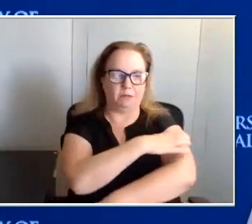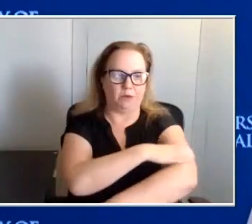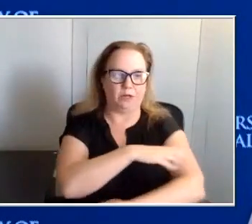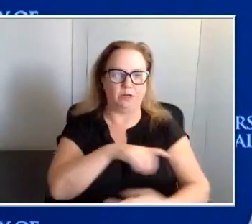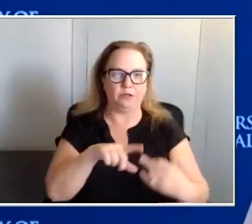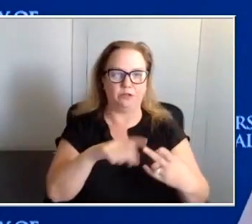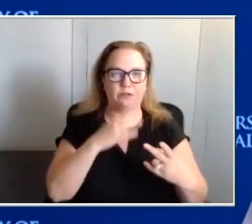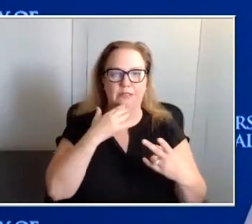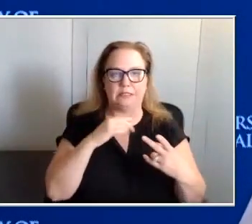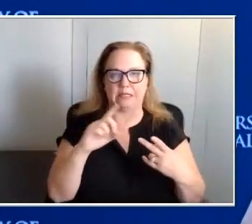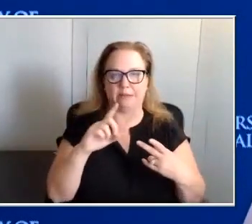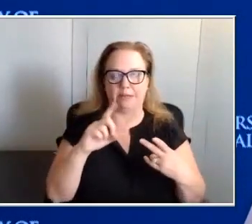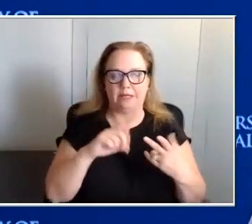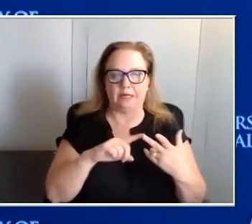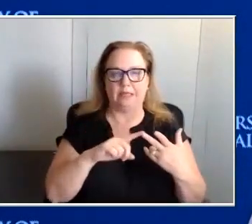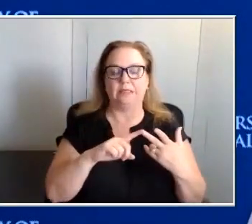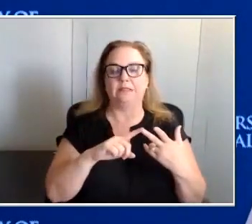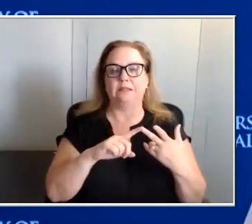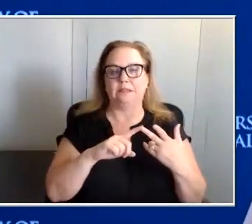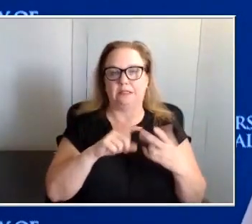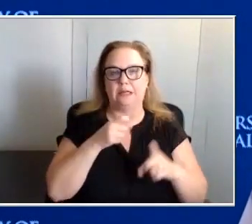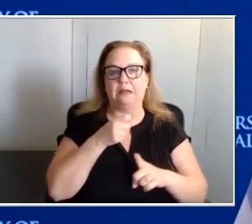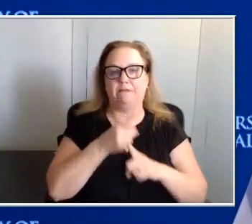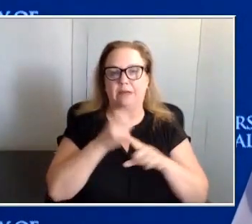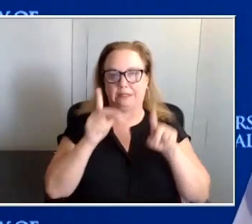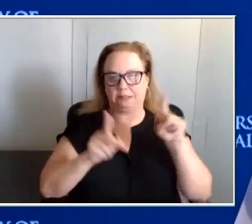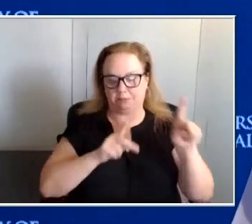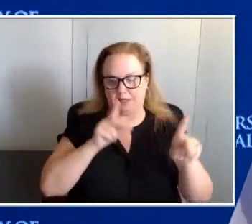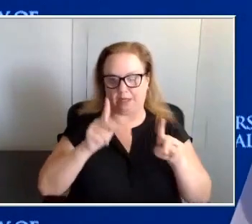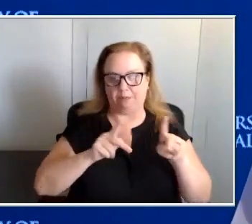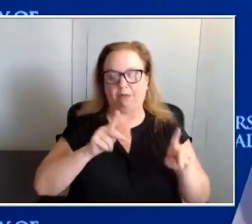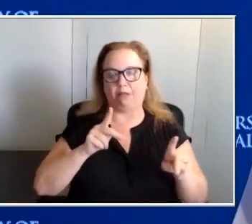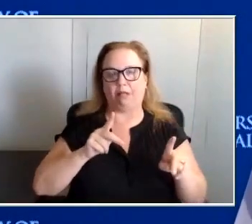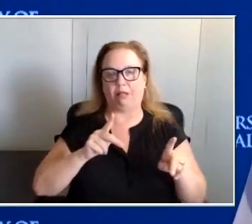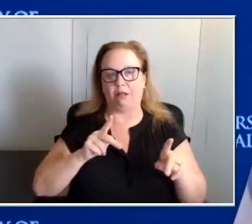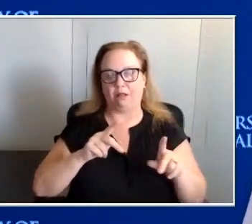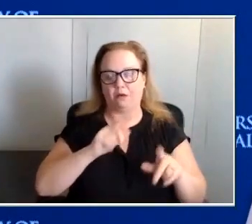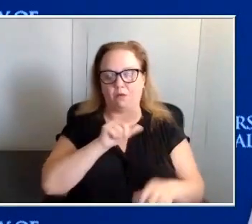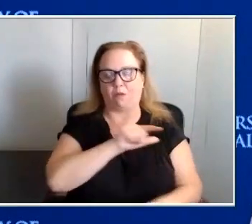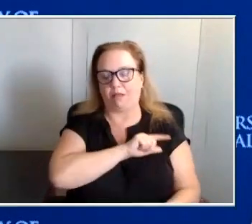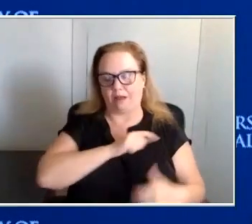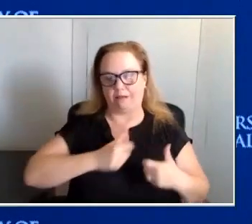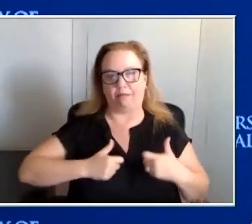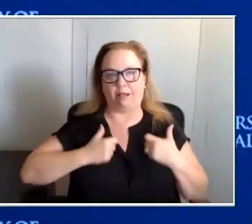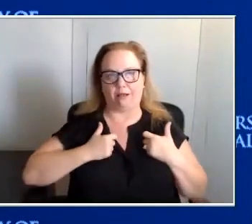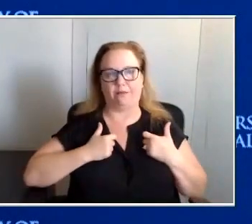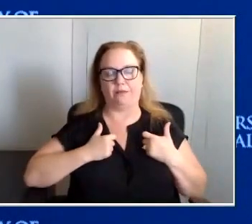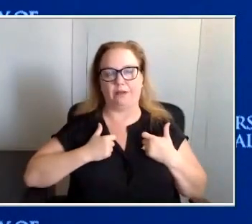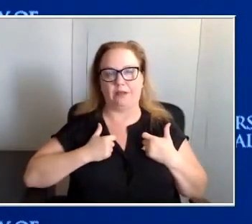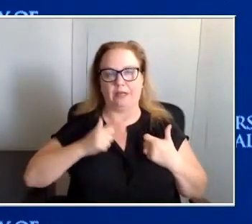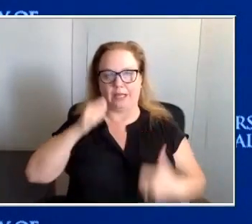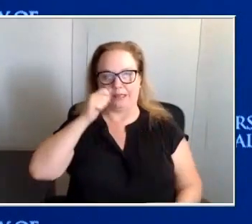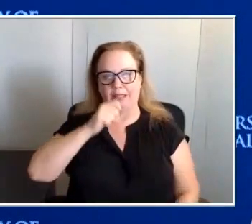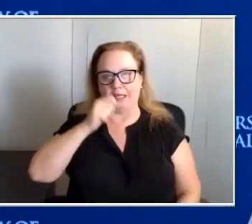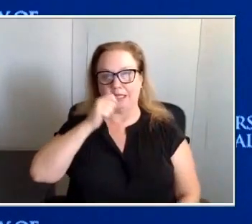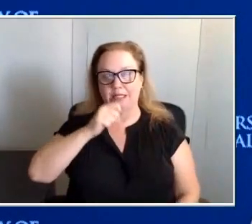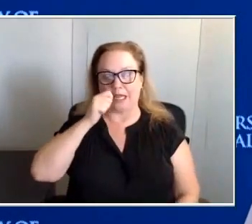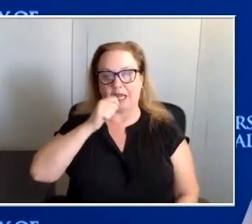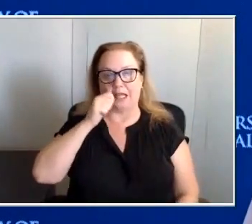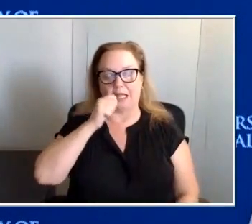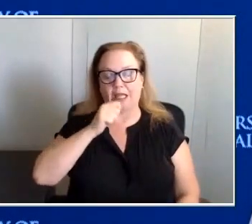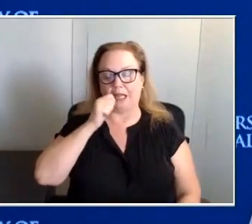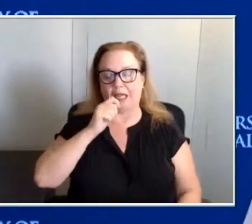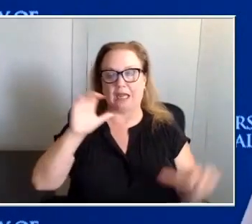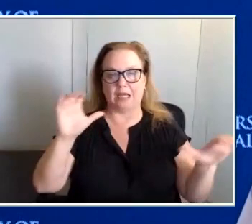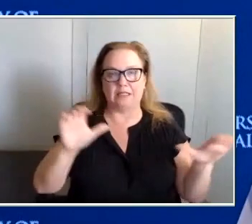diabetes. It does affects people's quality of life and the daily their daily activities.